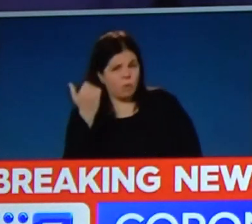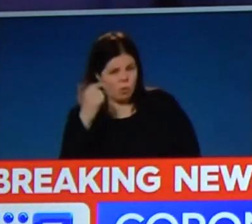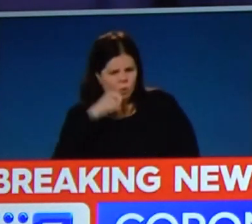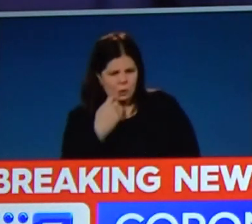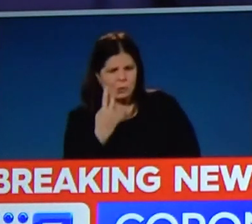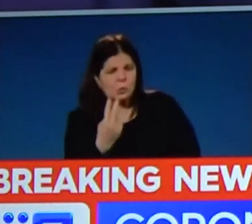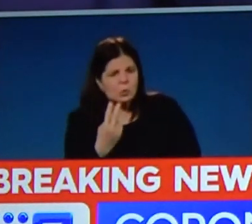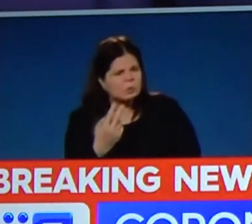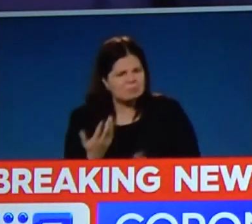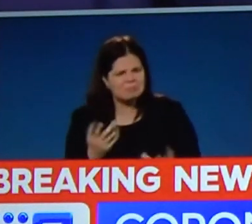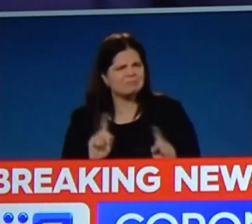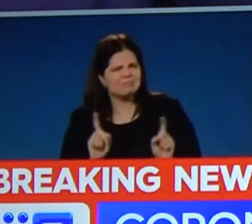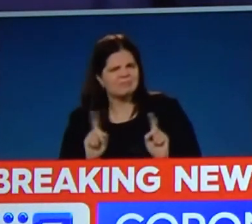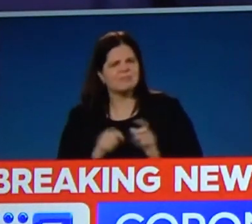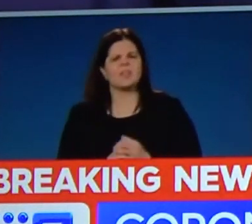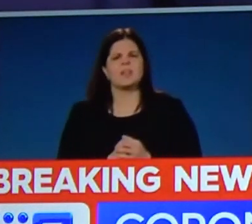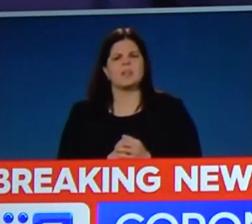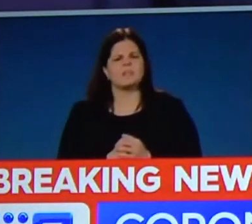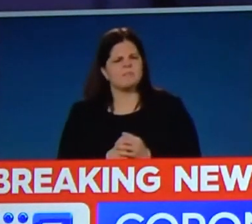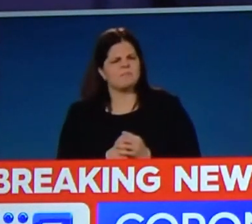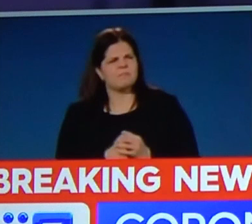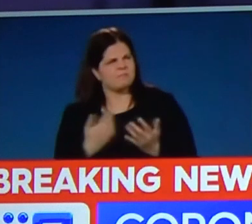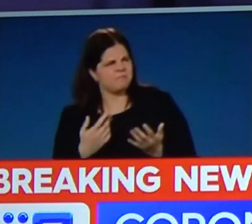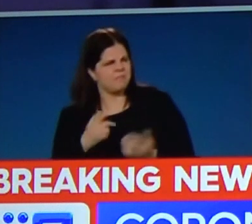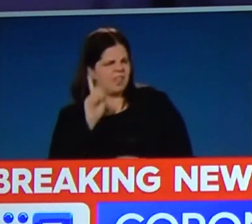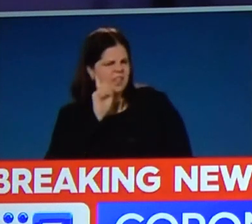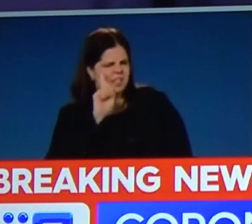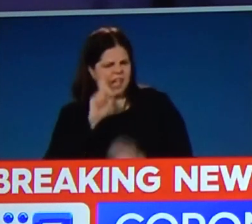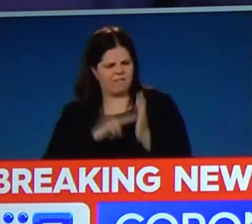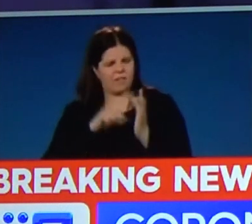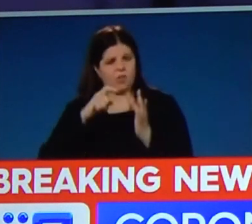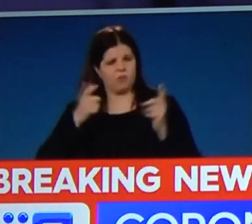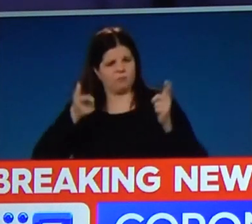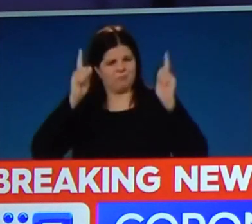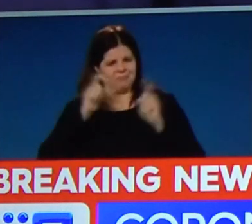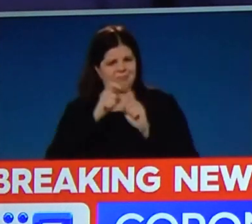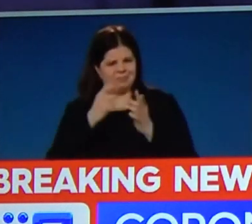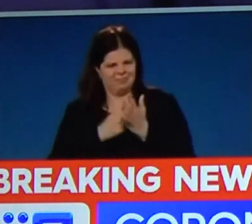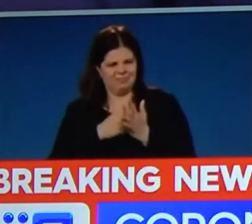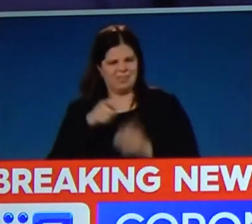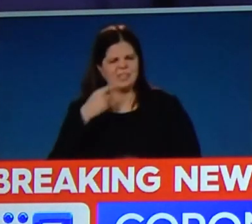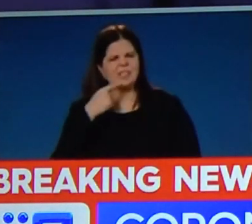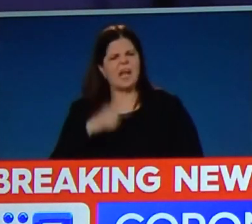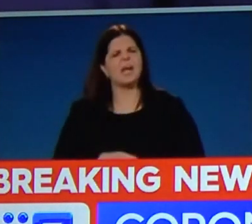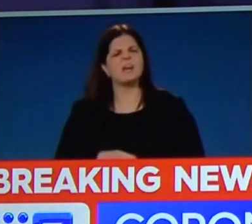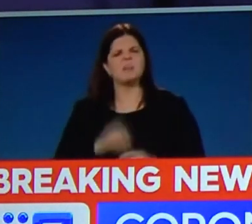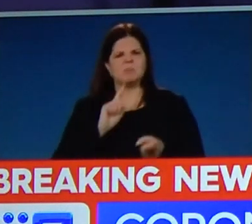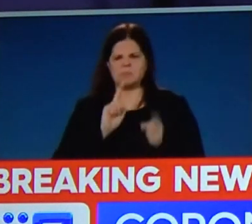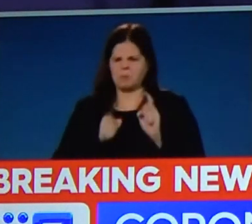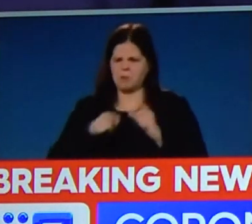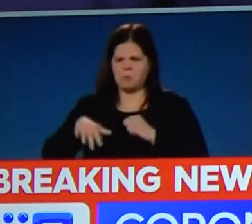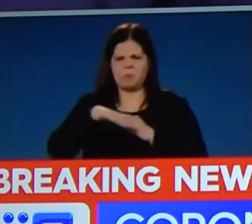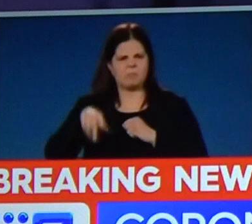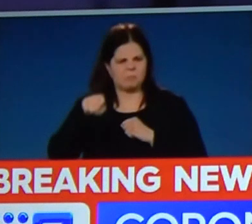yesterday we saw the Victorian Chief Medical Officer say that the public behaviour in some cases was, to use his